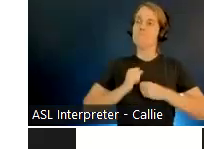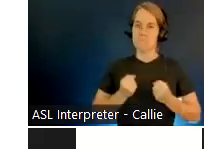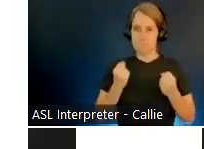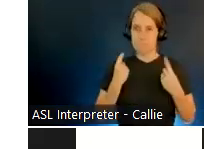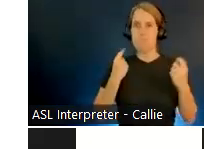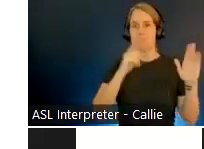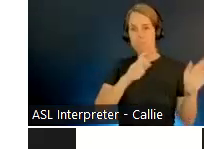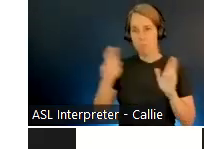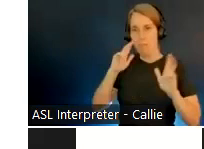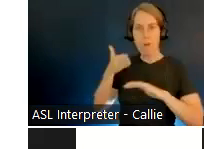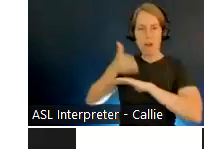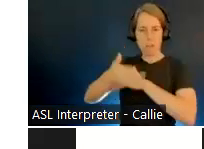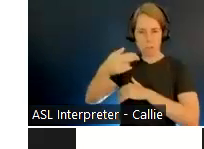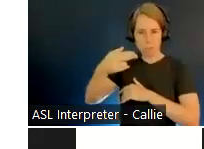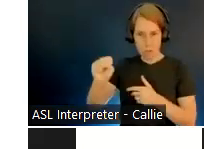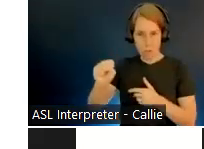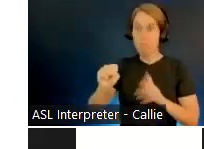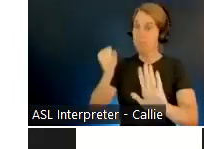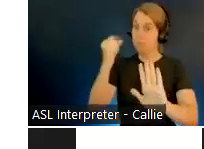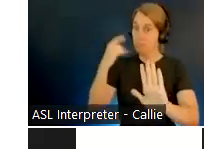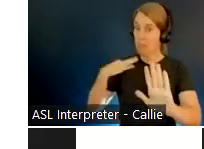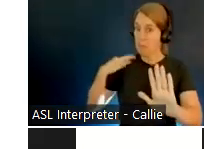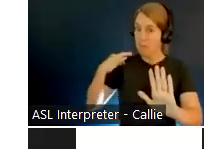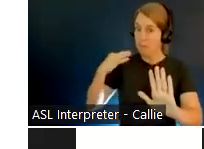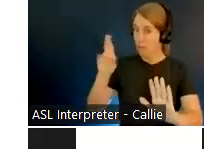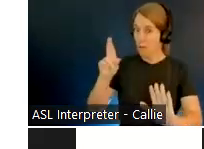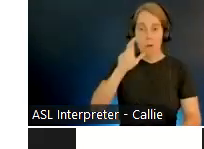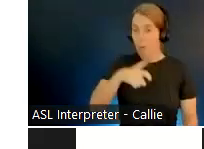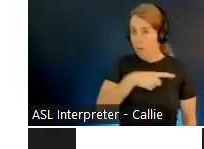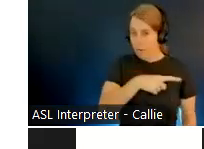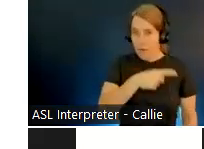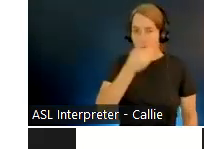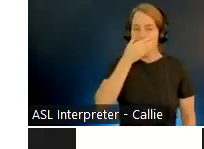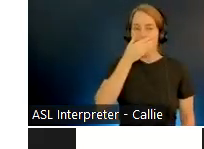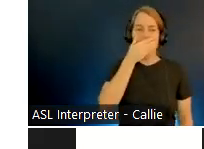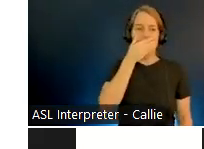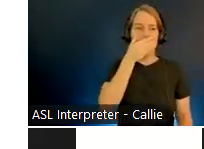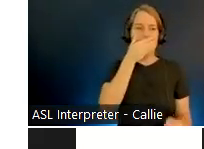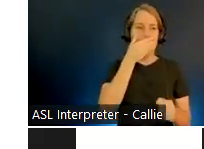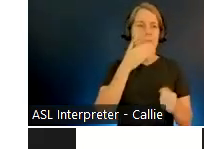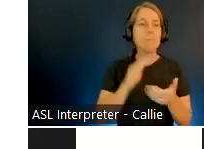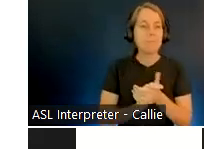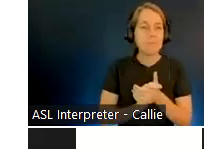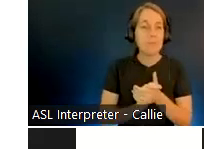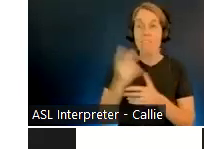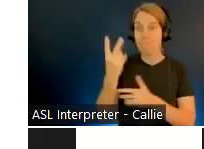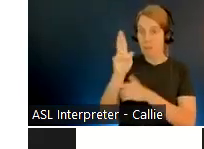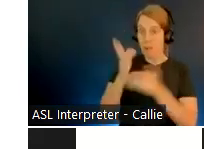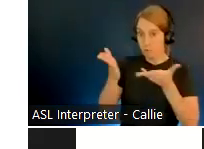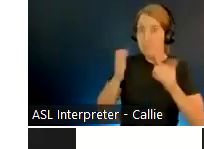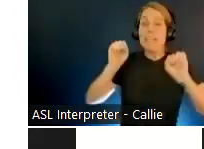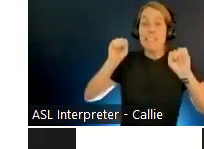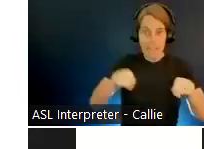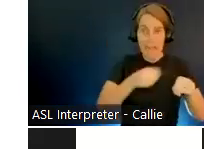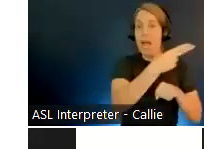Students can apply for VR services while in high school, and they may benefit from additional services like transportation